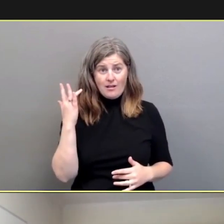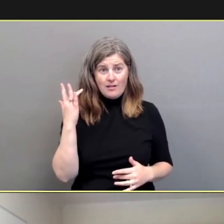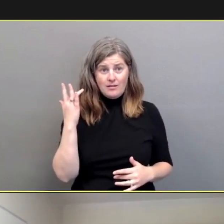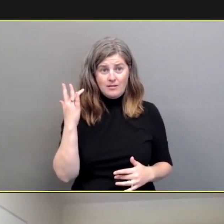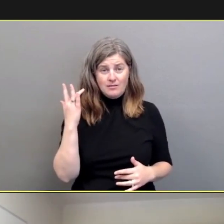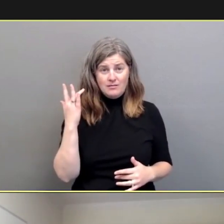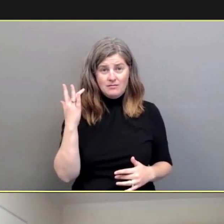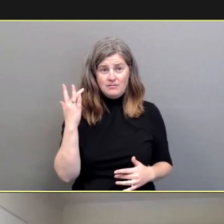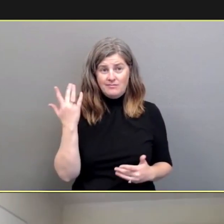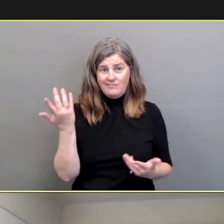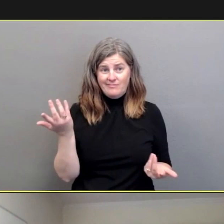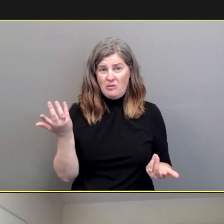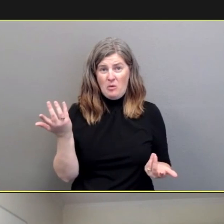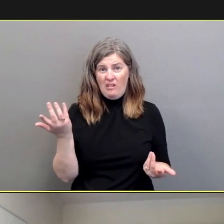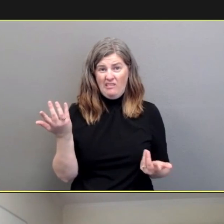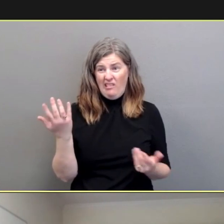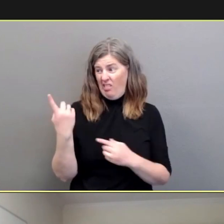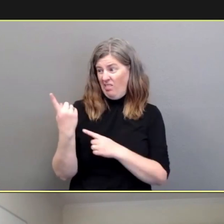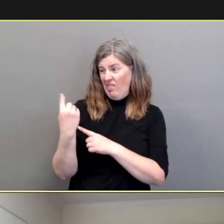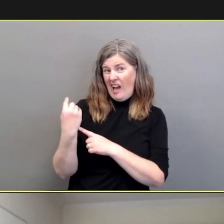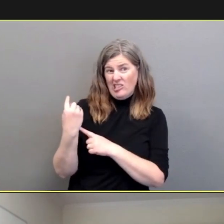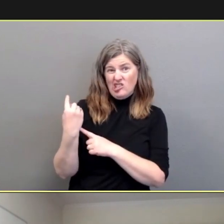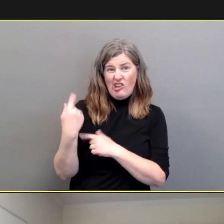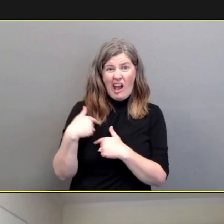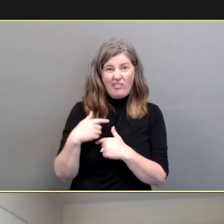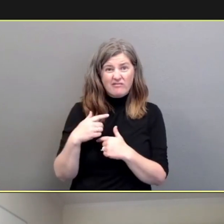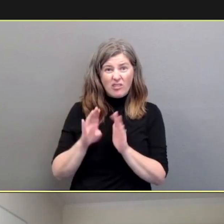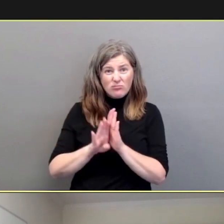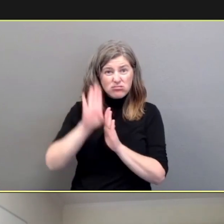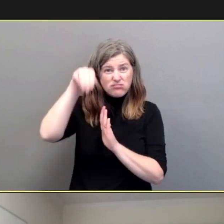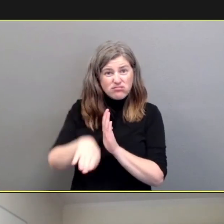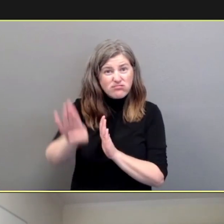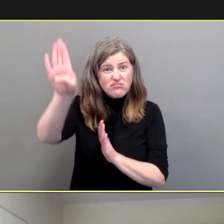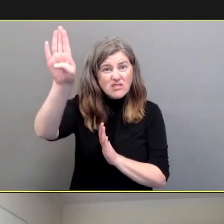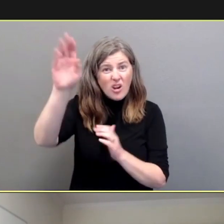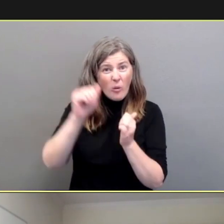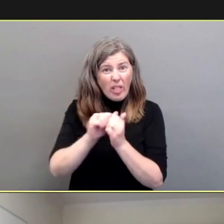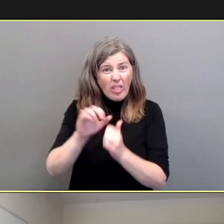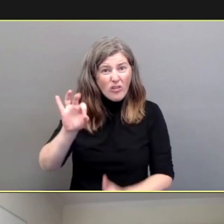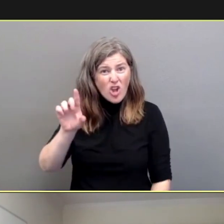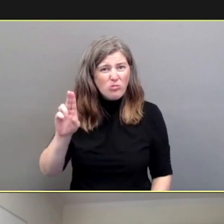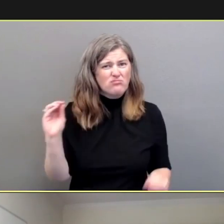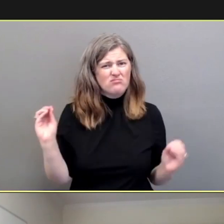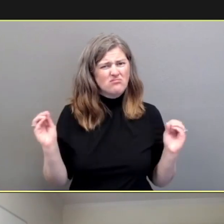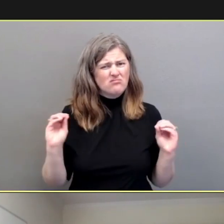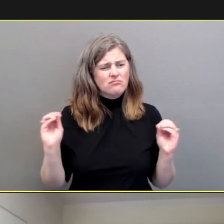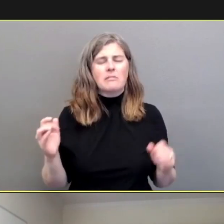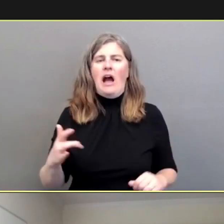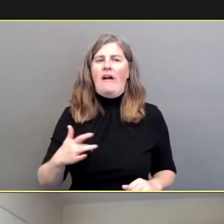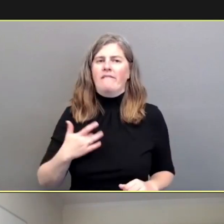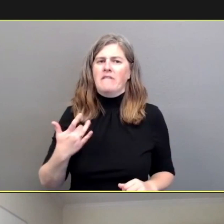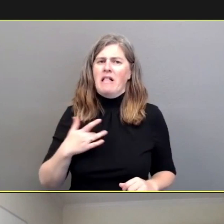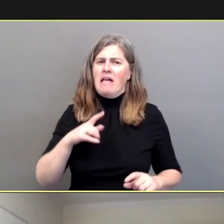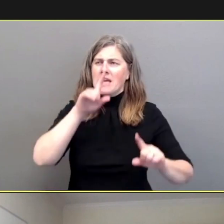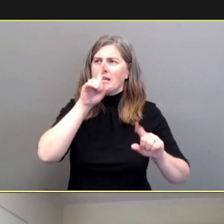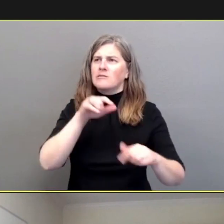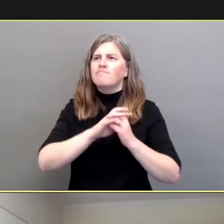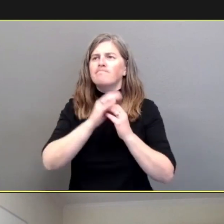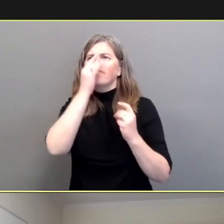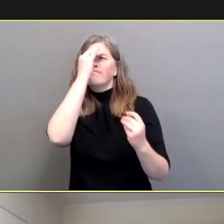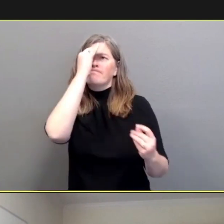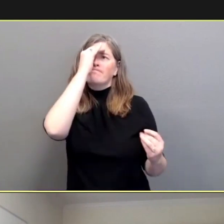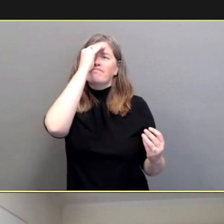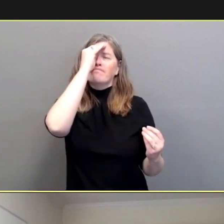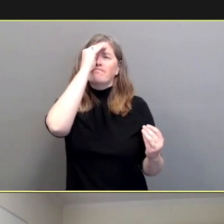of any significance last winter. I think the answer, and I've been thinking about this a lot